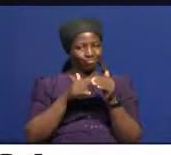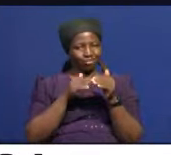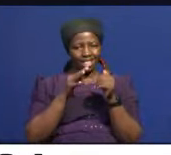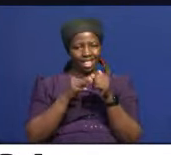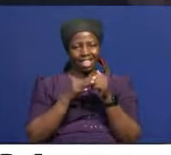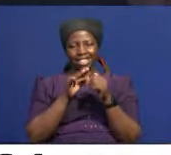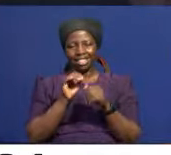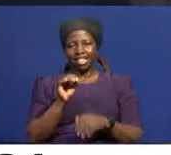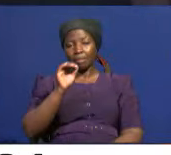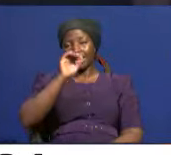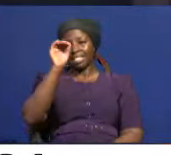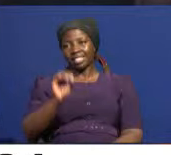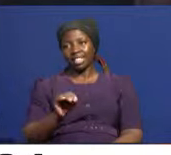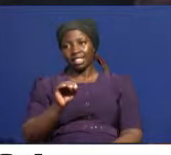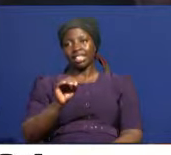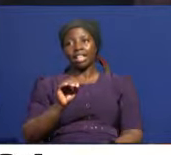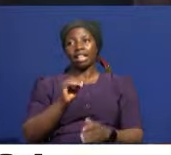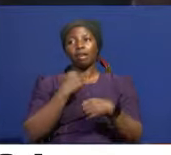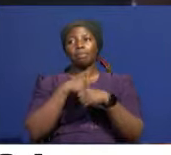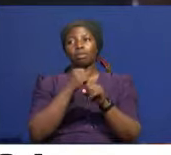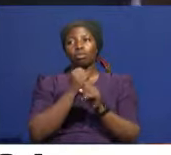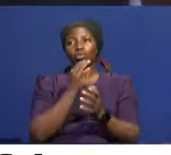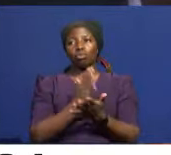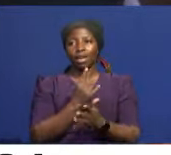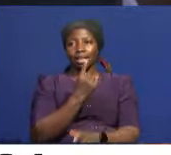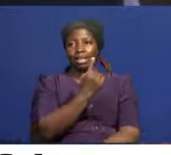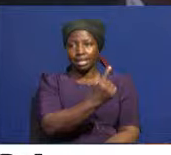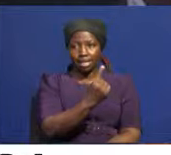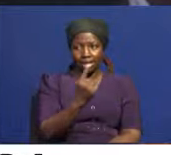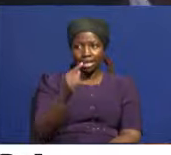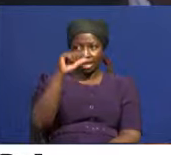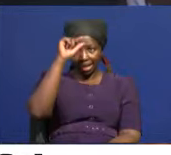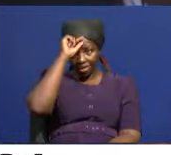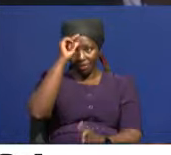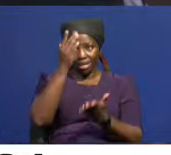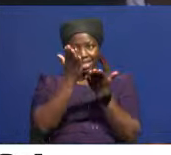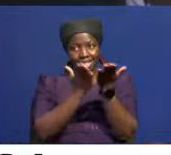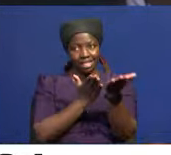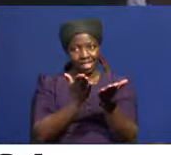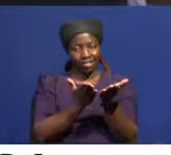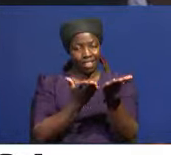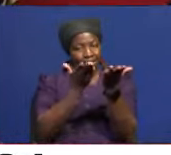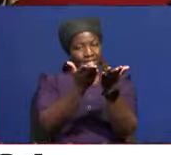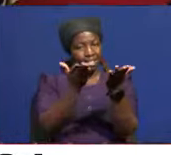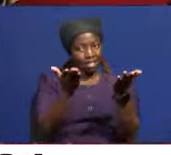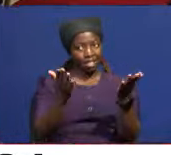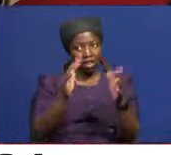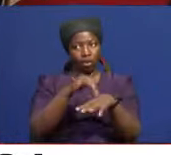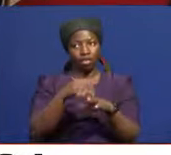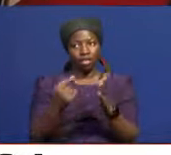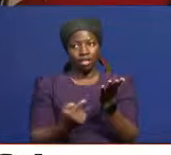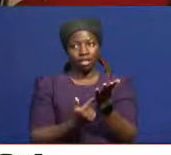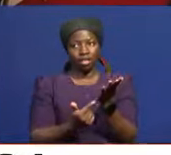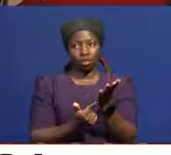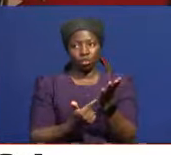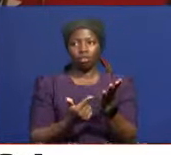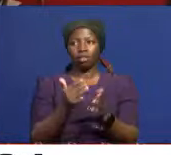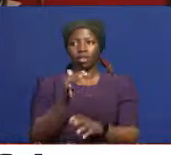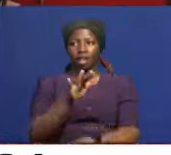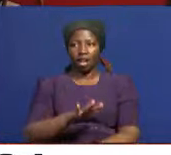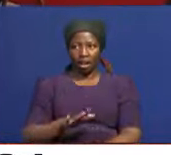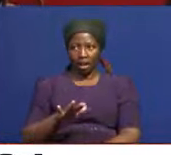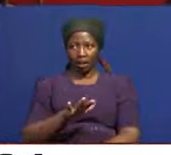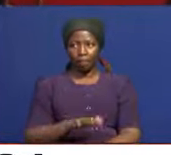way, making sure that every government service is available on the digital platform.